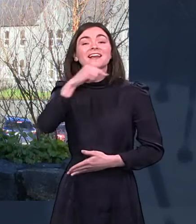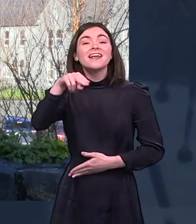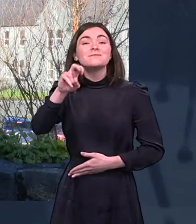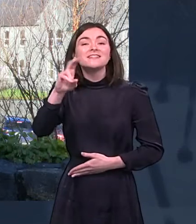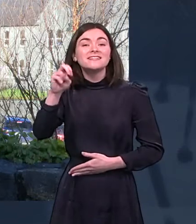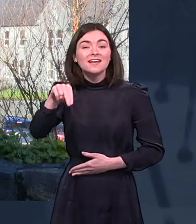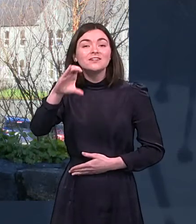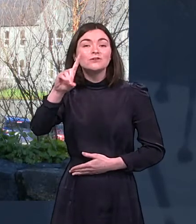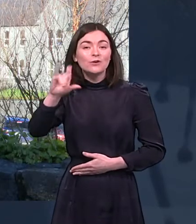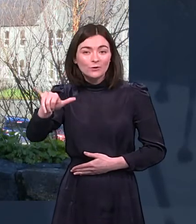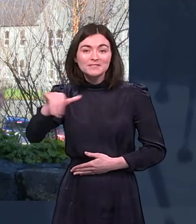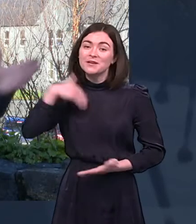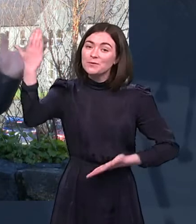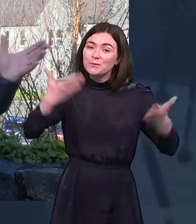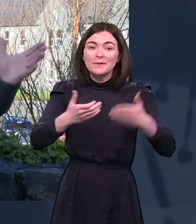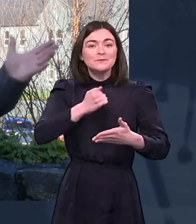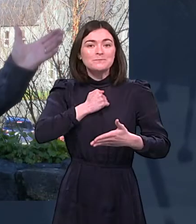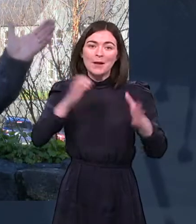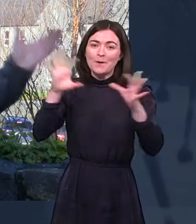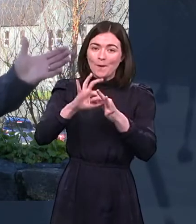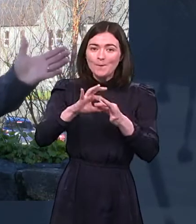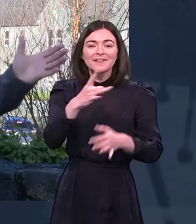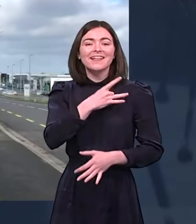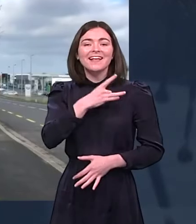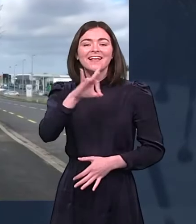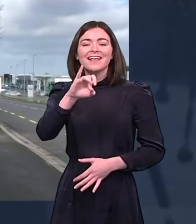Nevin Cody, and welcome to my home of Kilkenny.